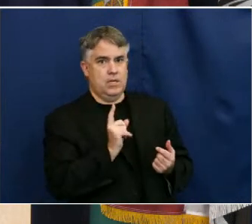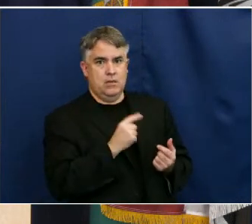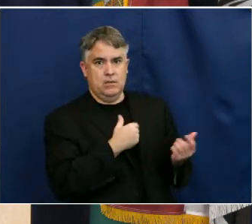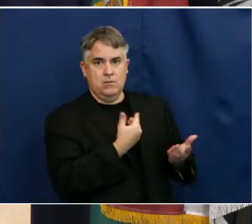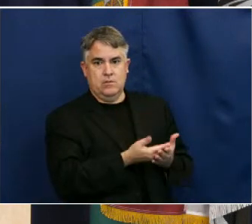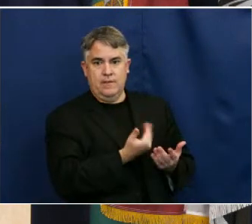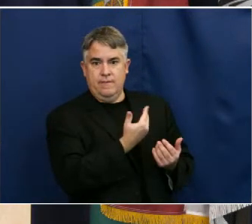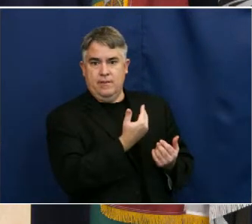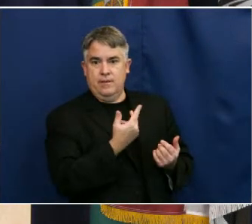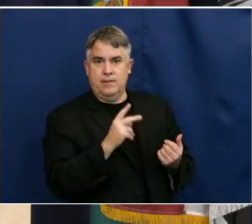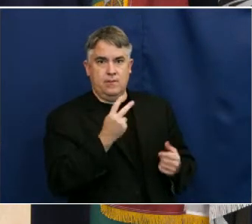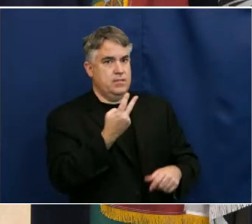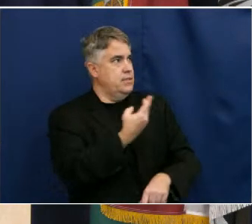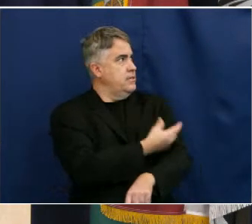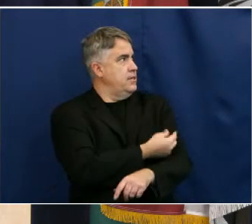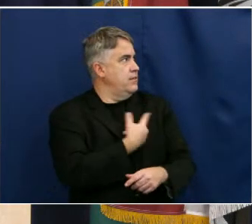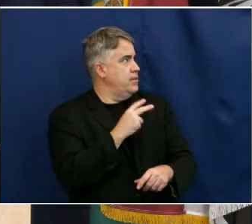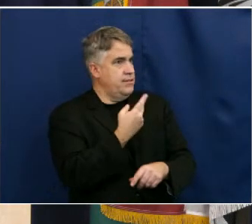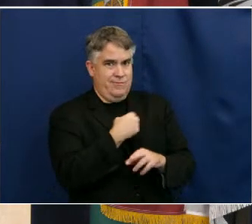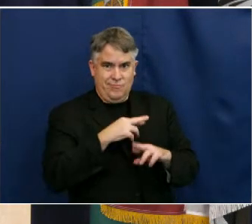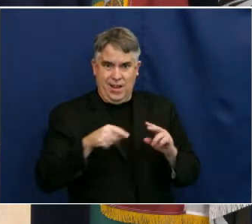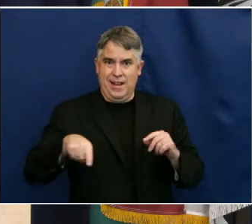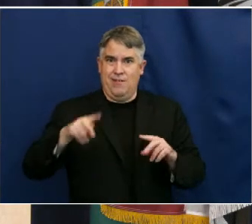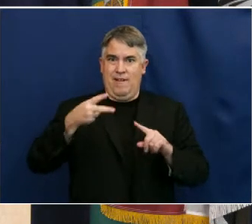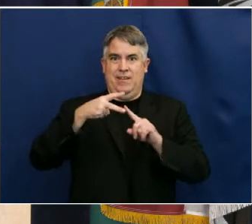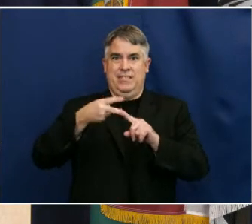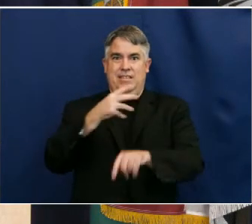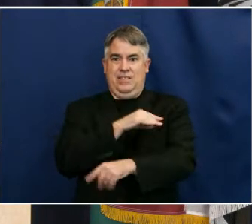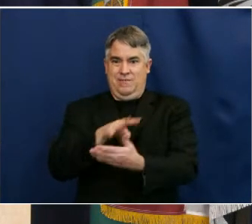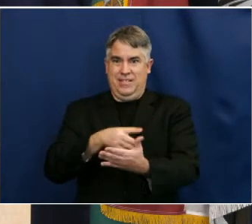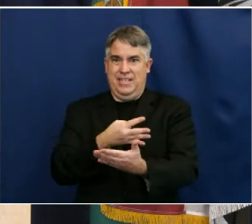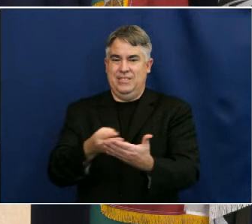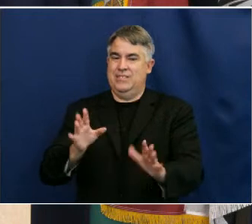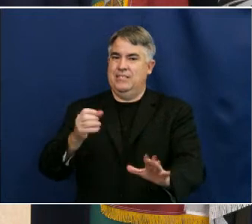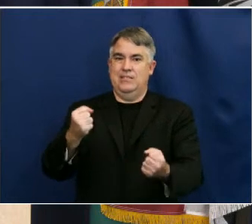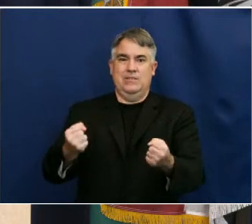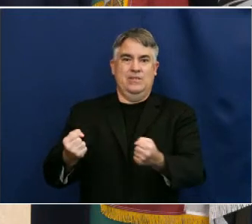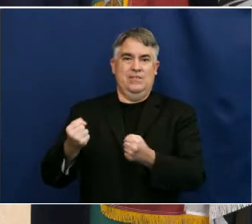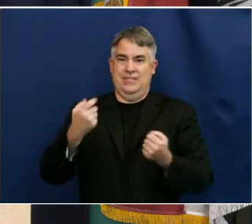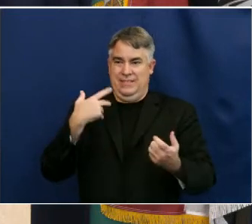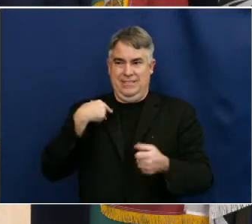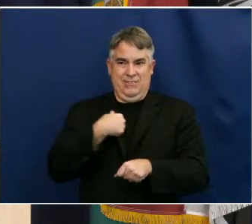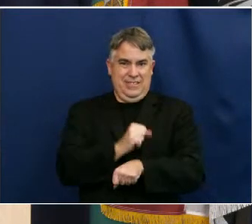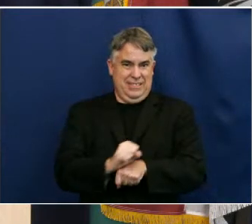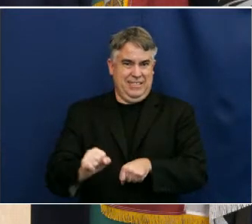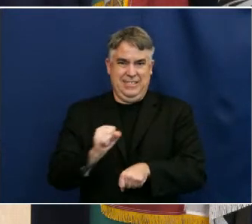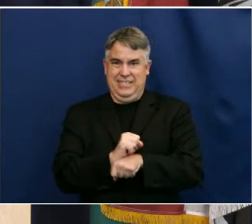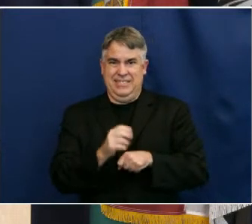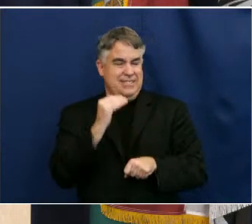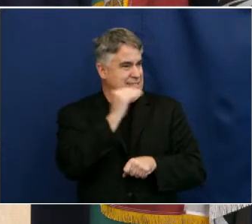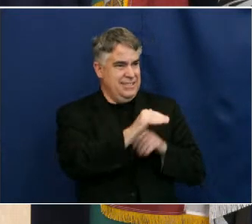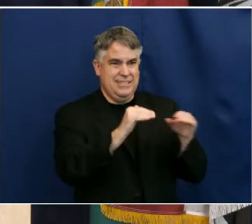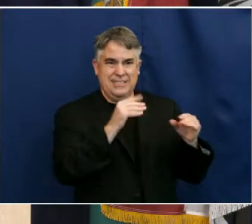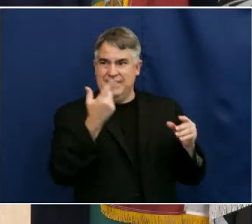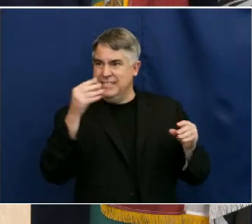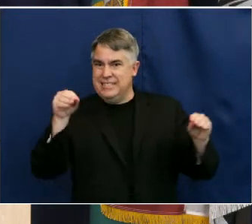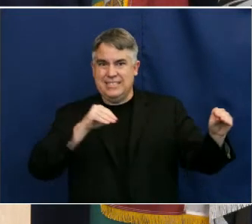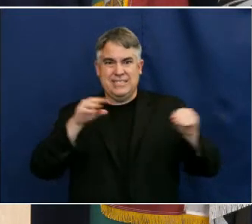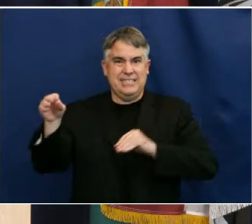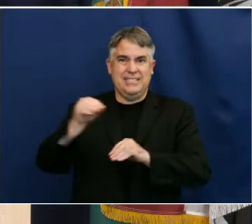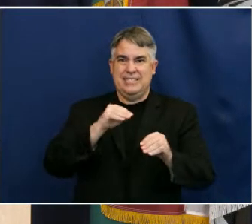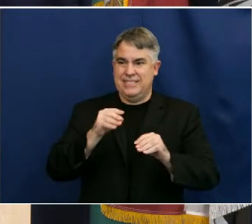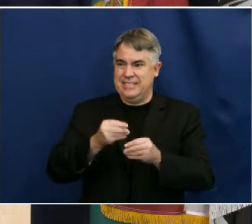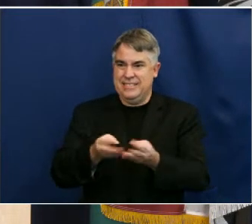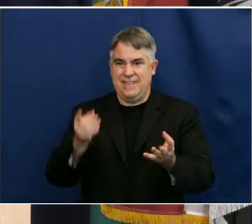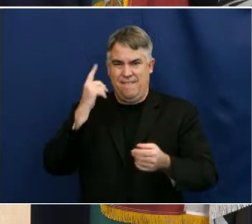I know all of the sites that are administering these are working, the county's working, everyone's working collaboratively to try and get them in arms. But we do